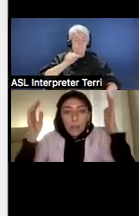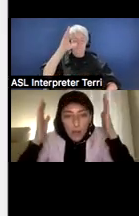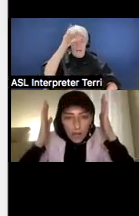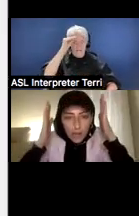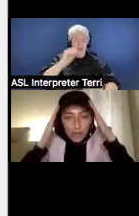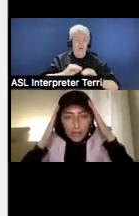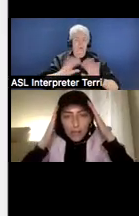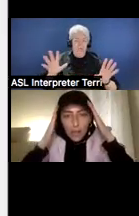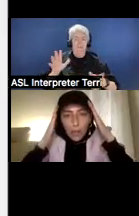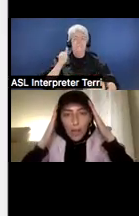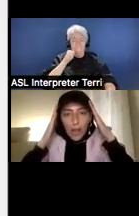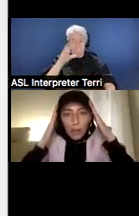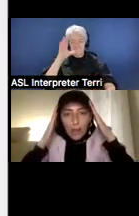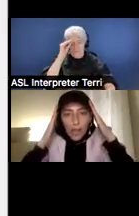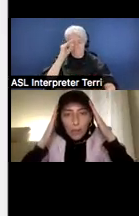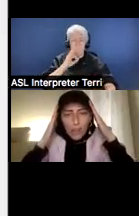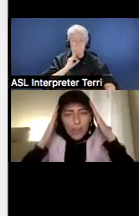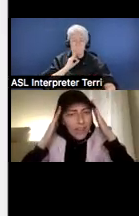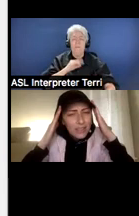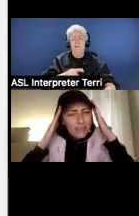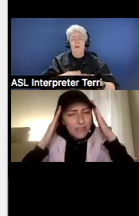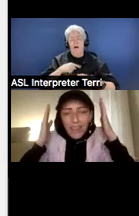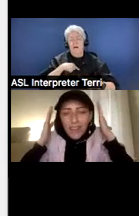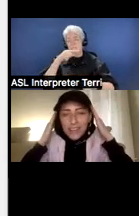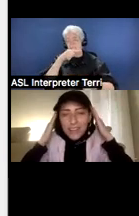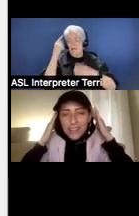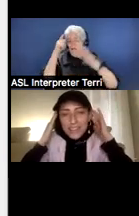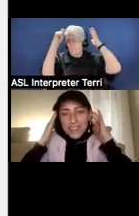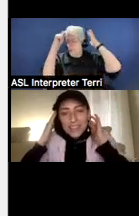am wearing a black ball cap, I think, again,